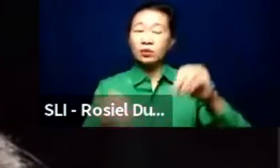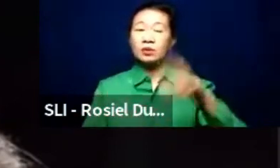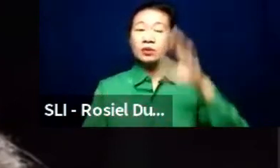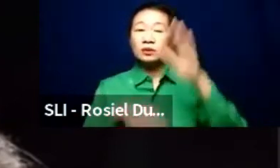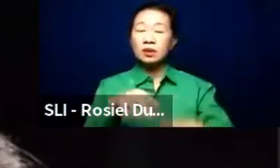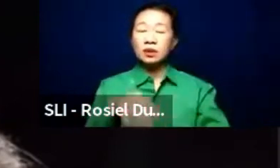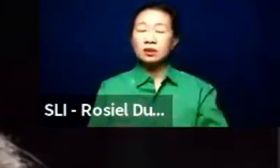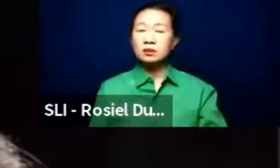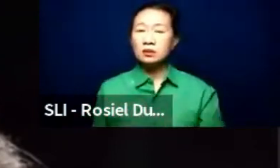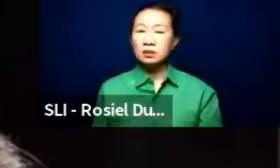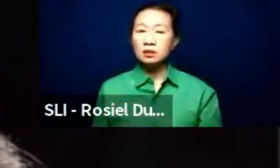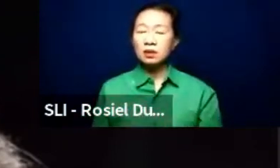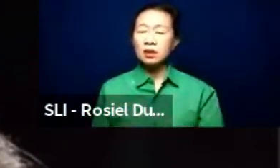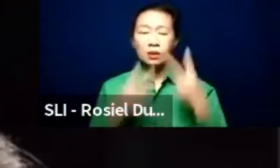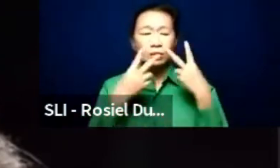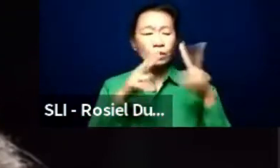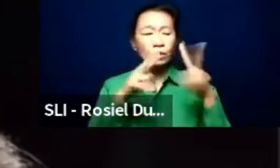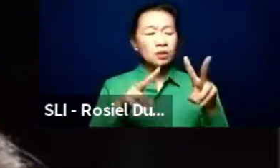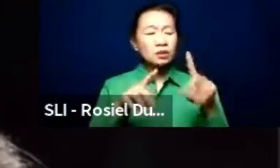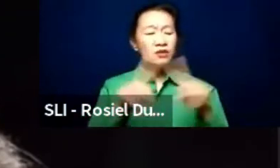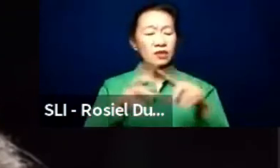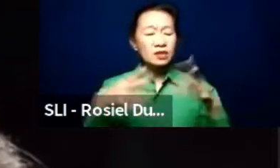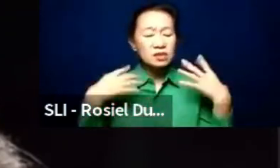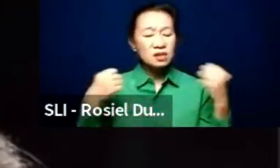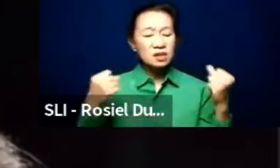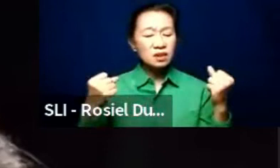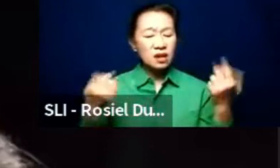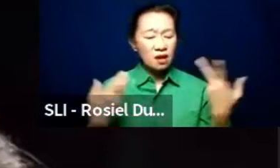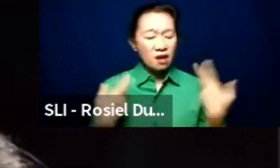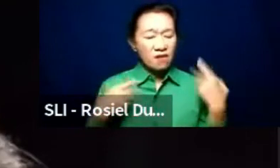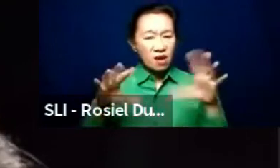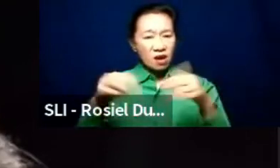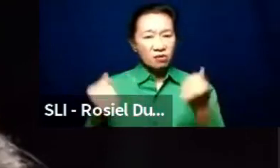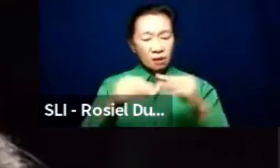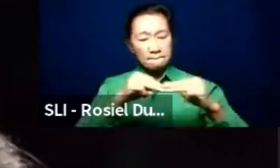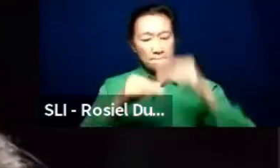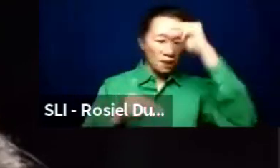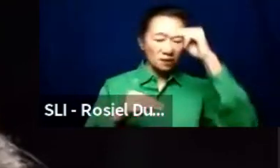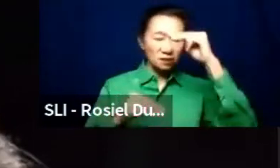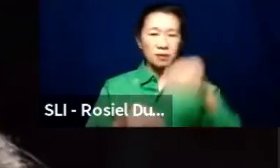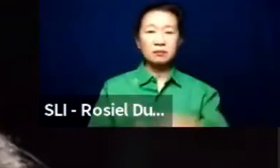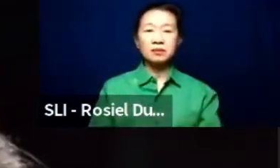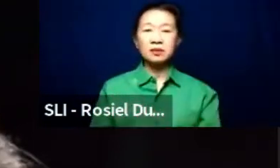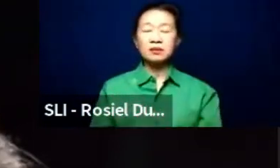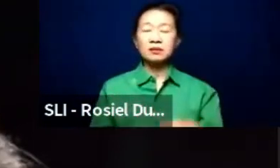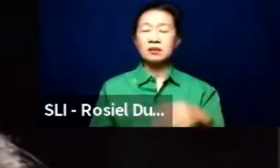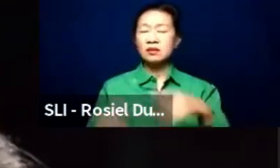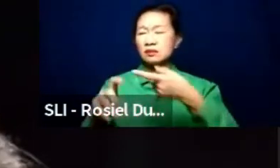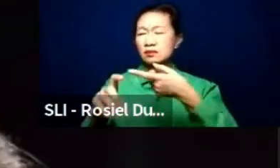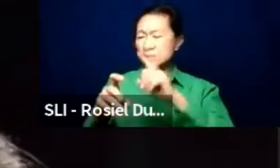look at the different strengths that they have and how we can maximize them, capitalize on